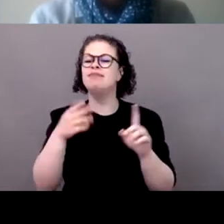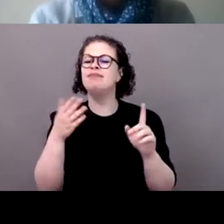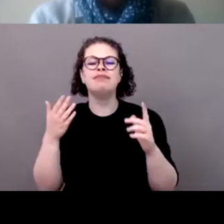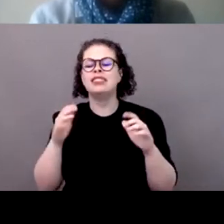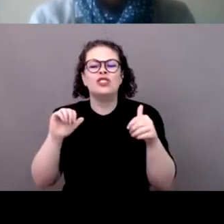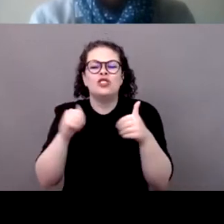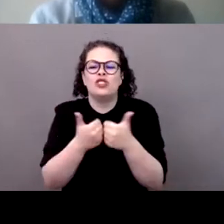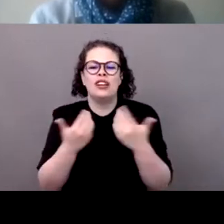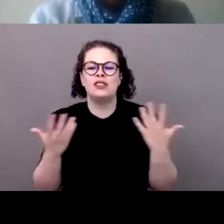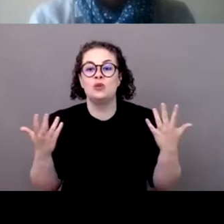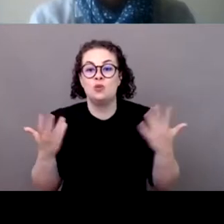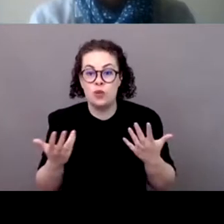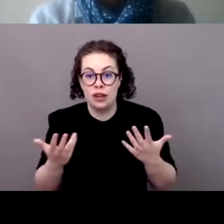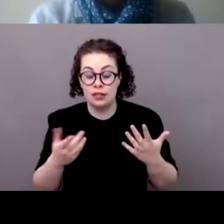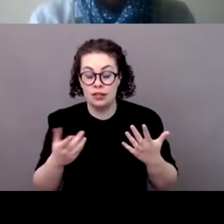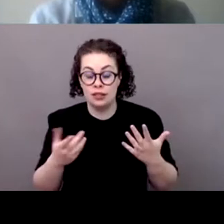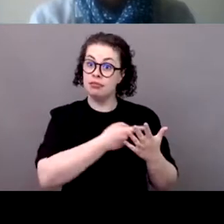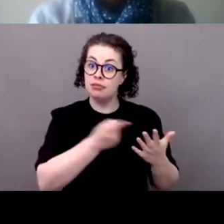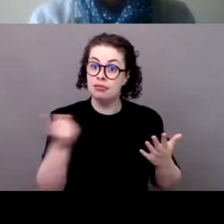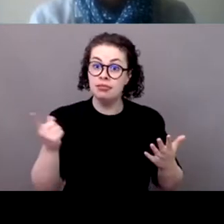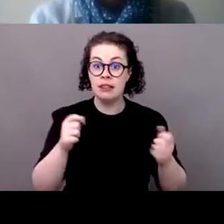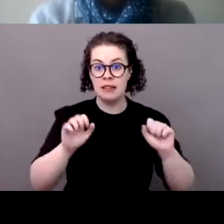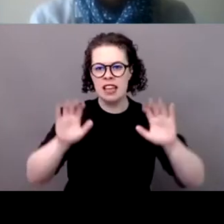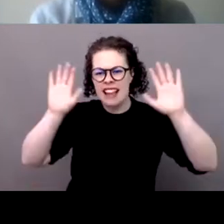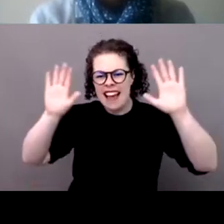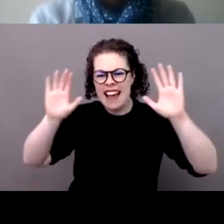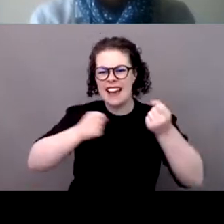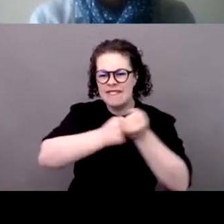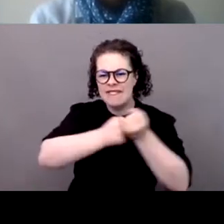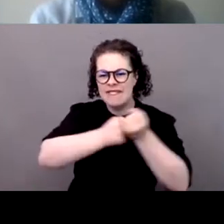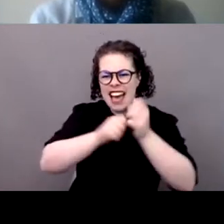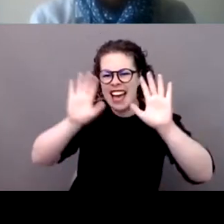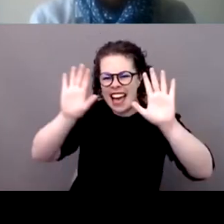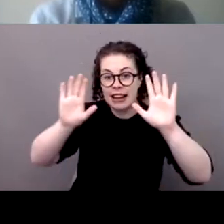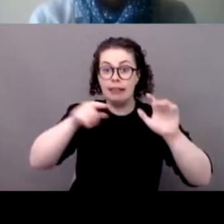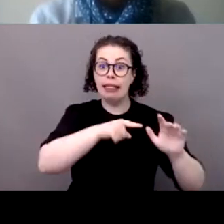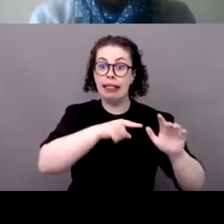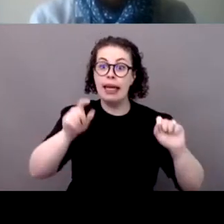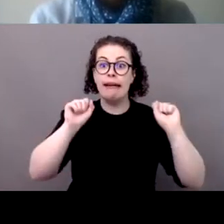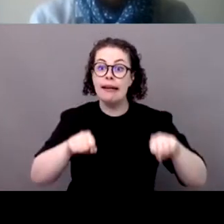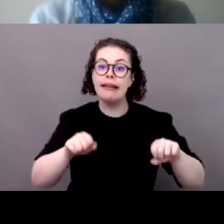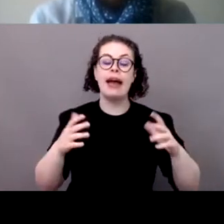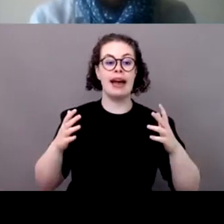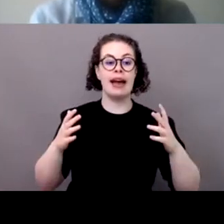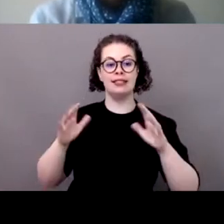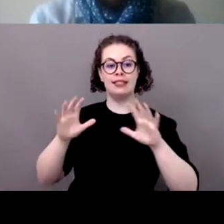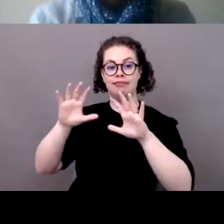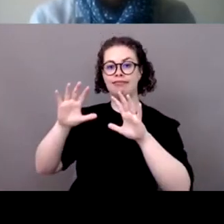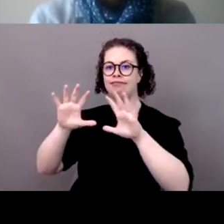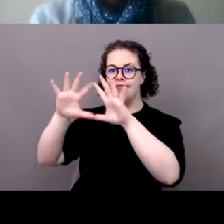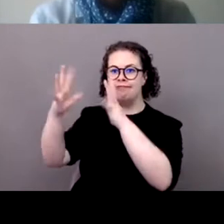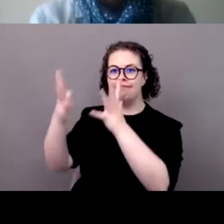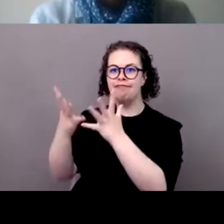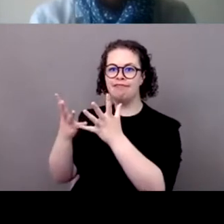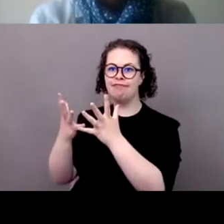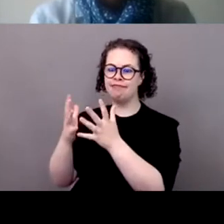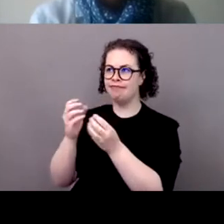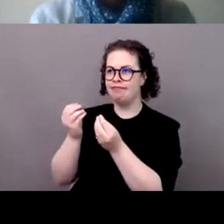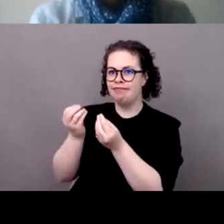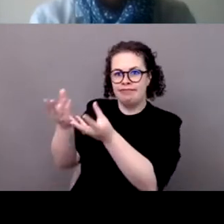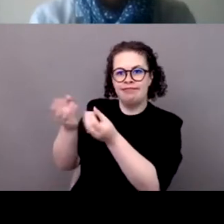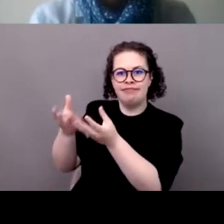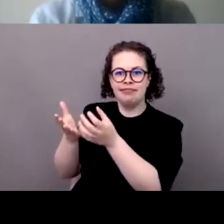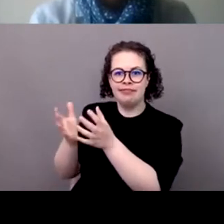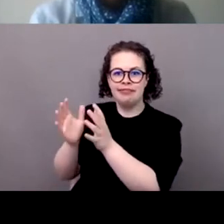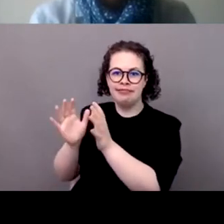for the fans to contribute, to make a contribution to Mother Nature and against climate change. And the way they did that